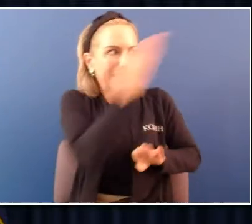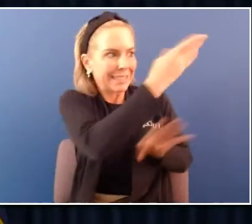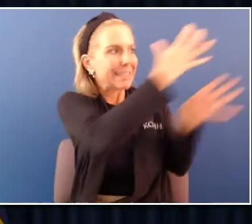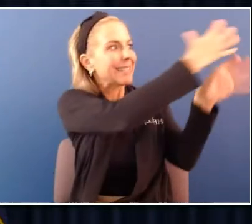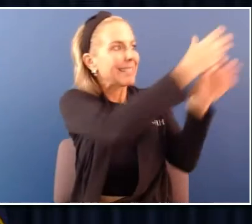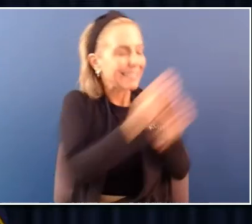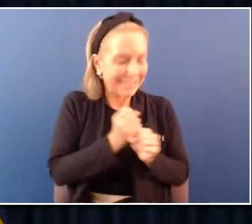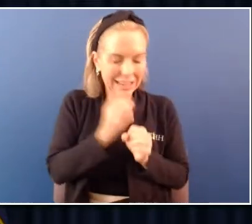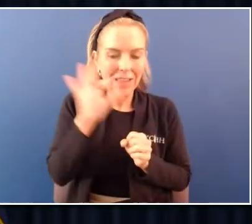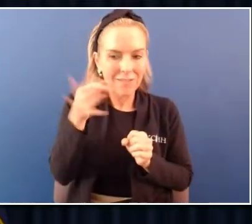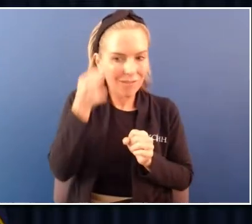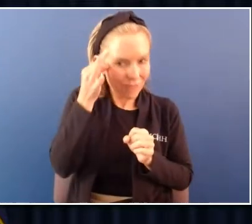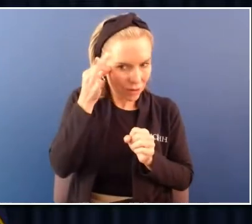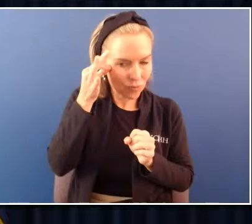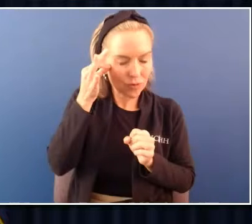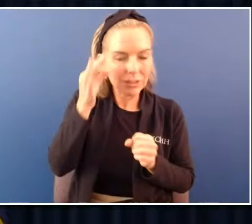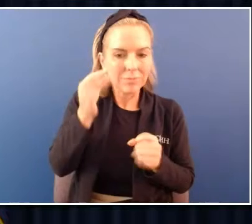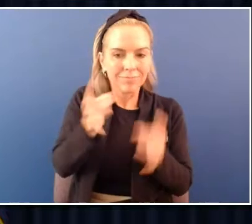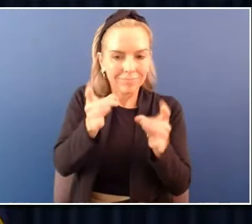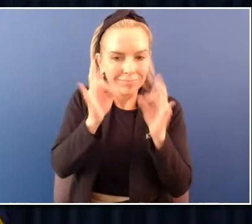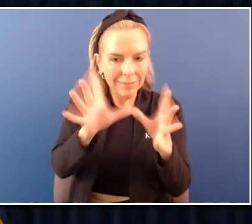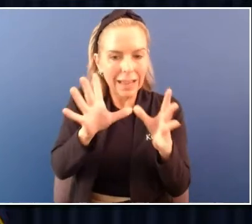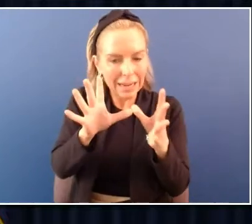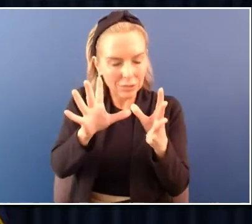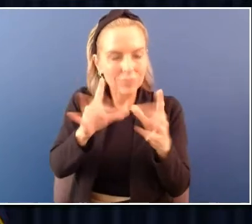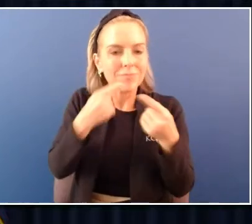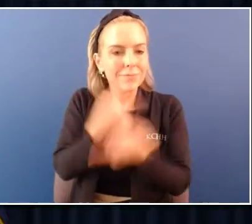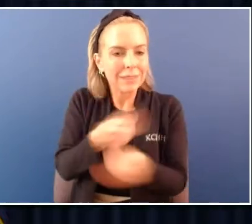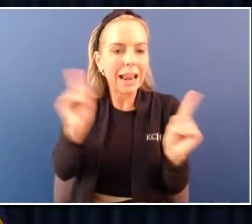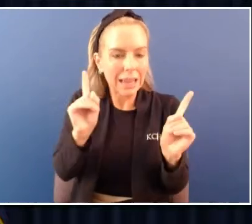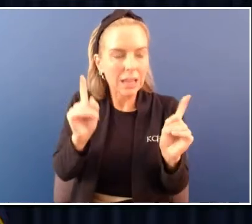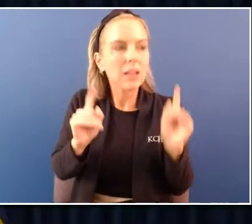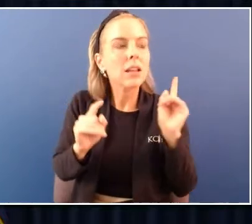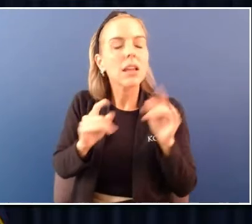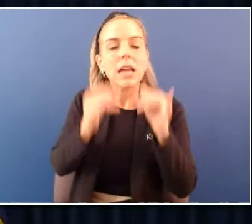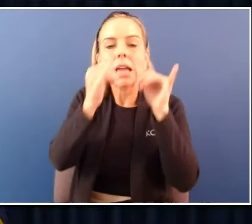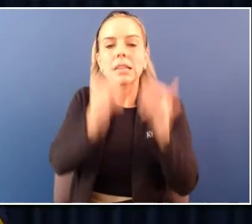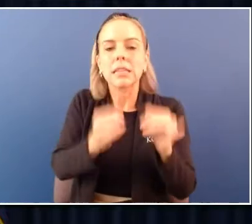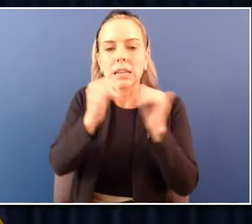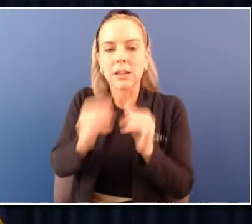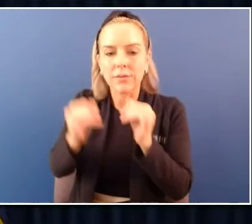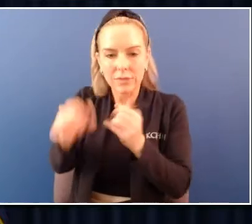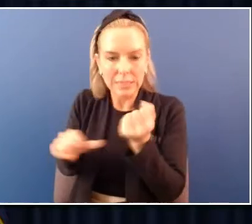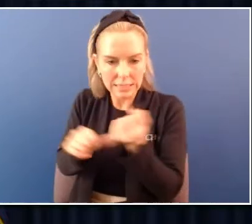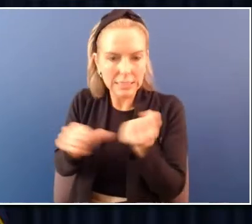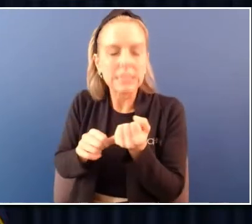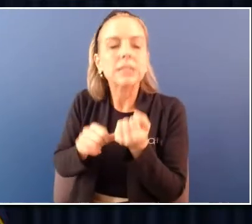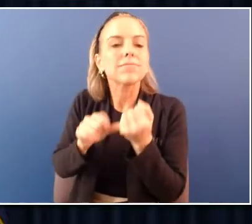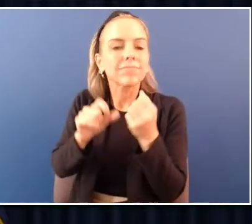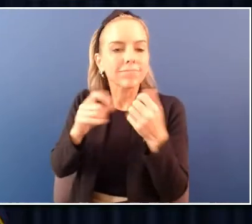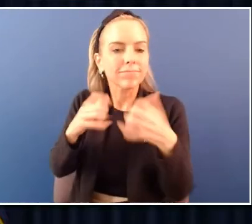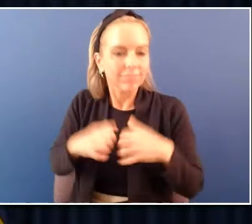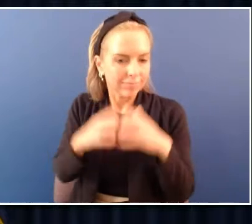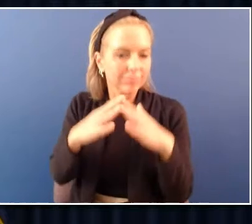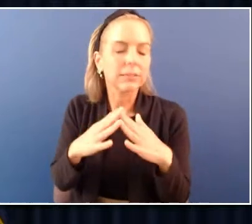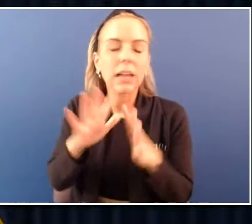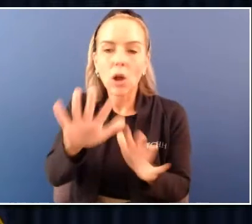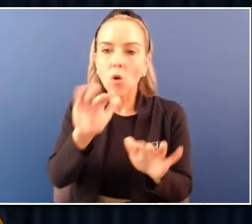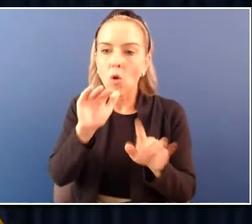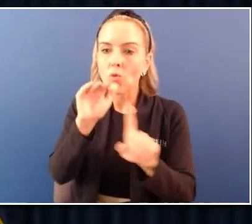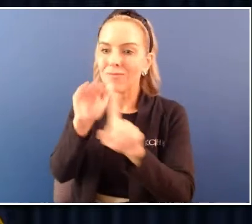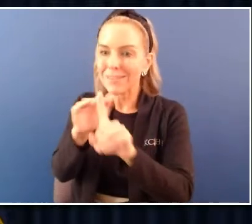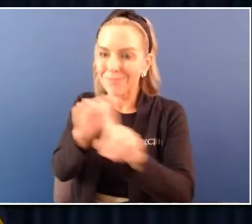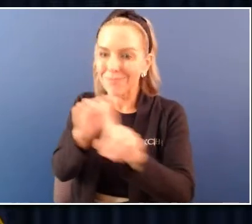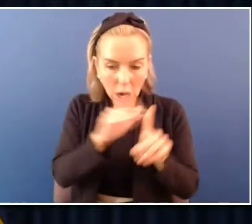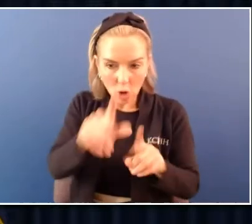disaster declaration, and individual assistance was activated. As a reminder, if you are a